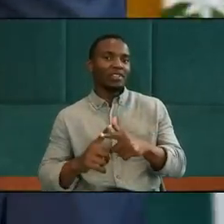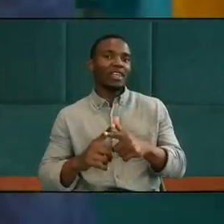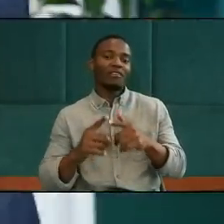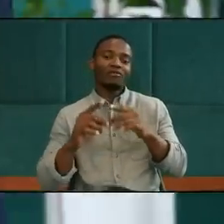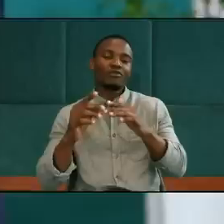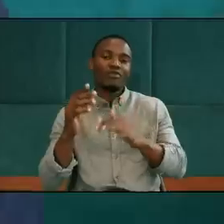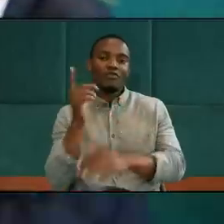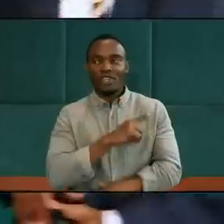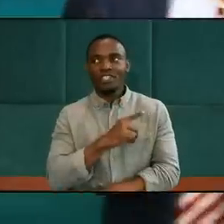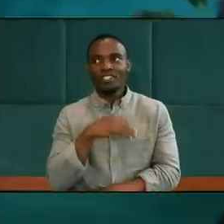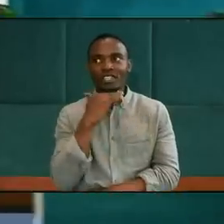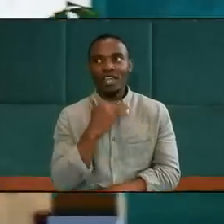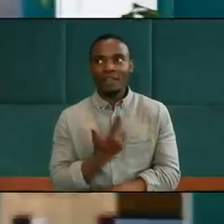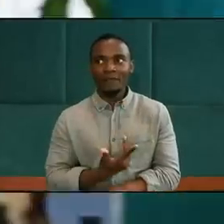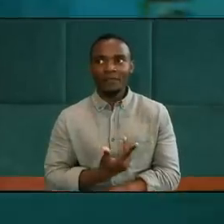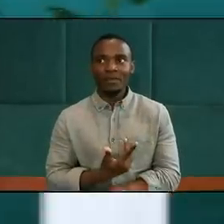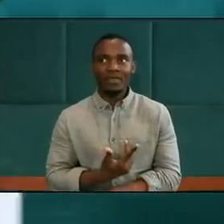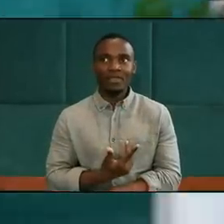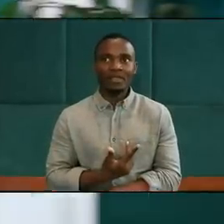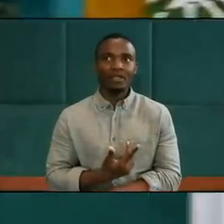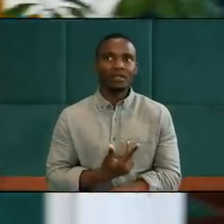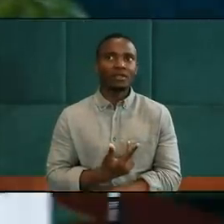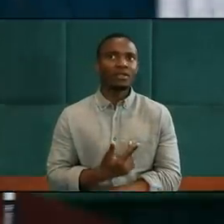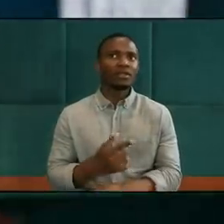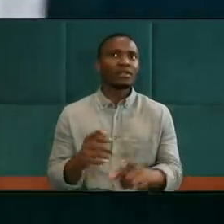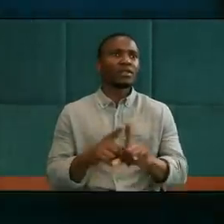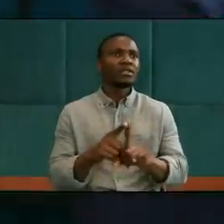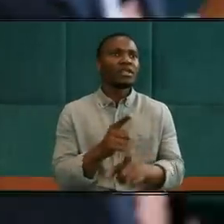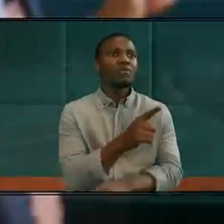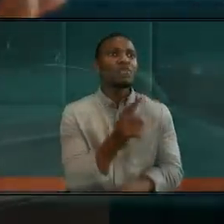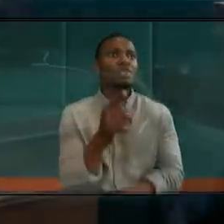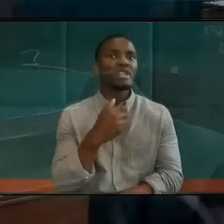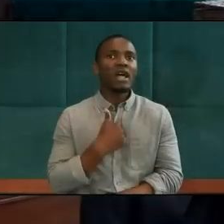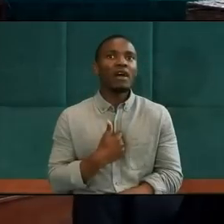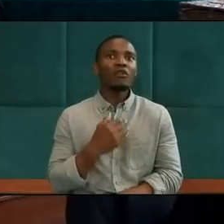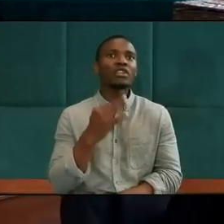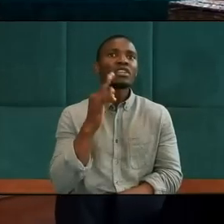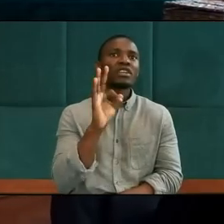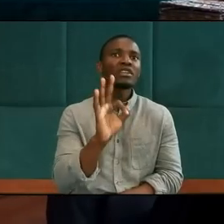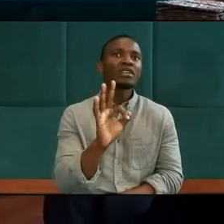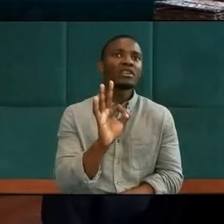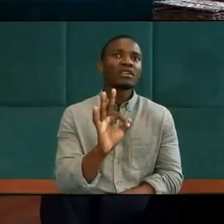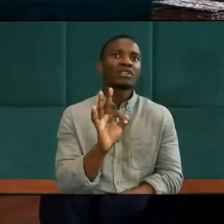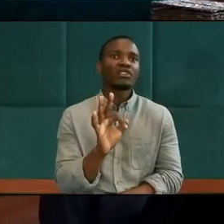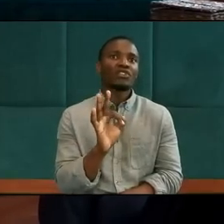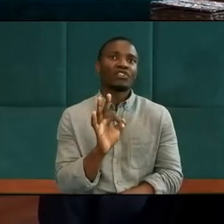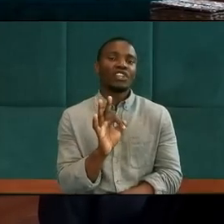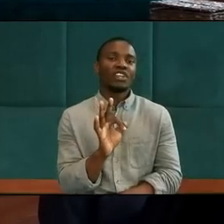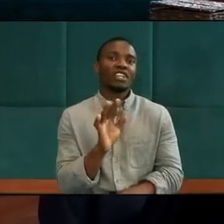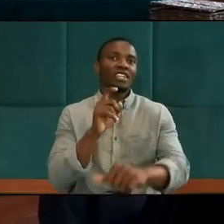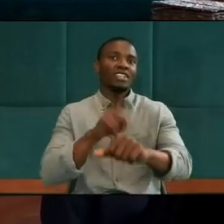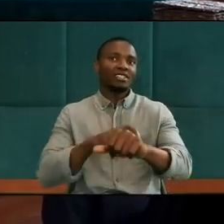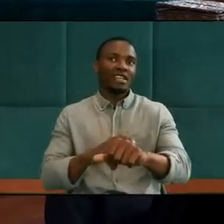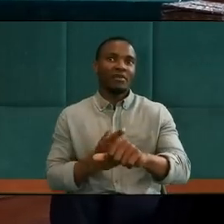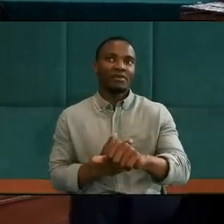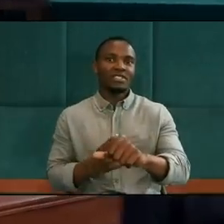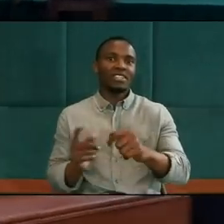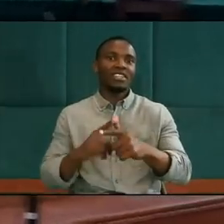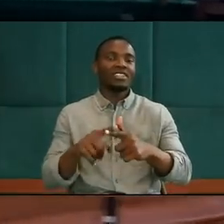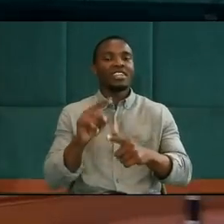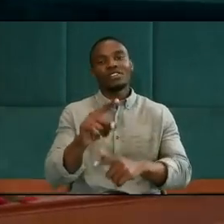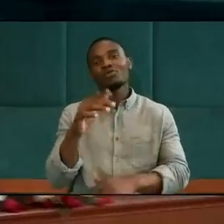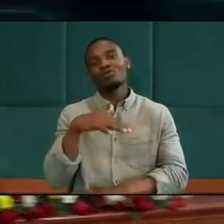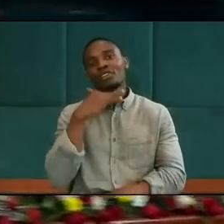This guy, have you heard three strikes and you're out? Yes, three strikes and you're out.